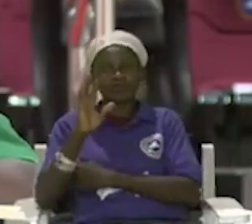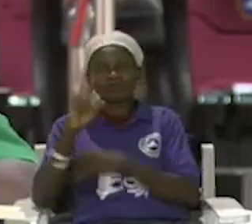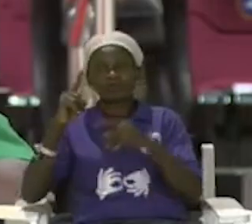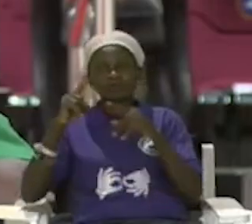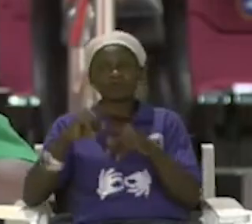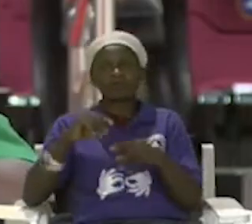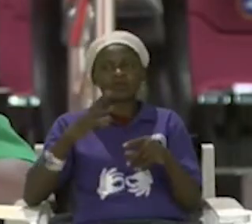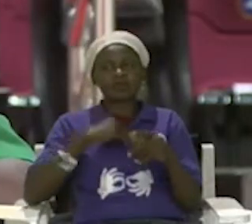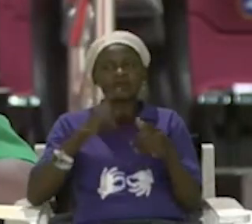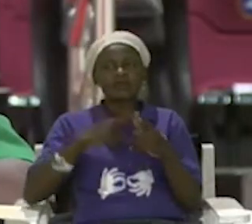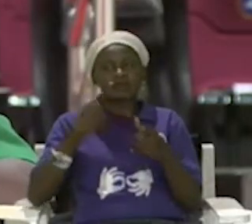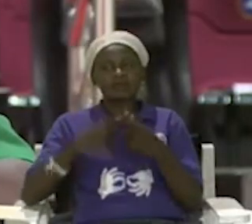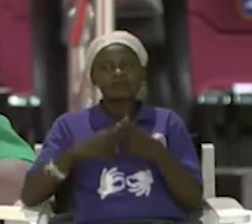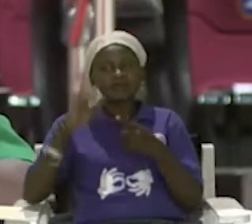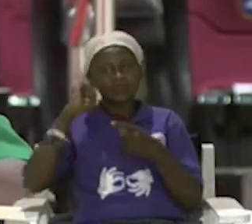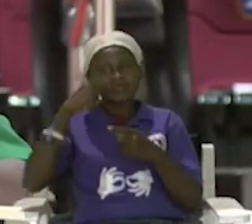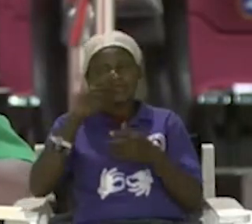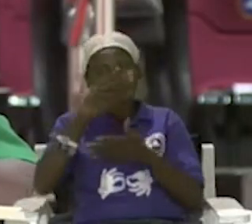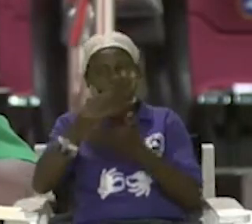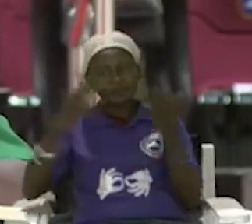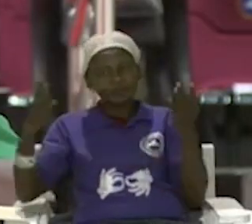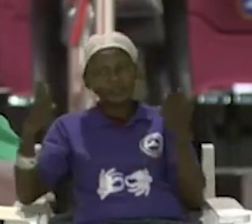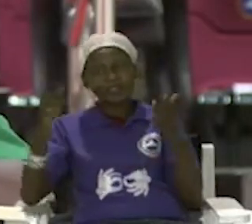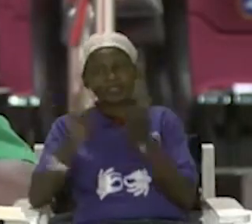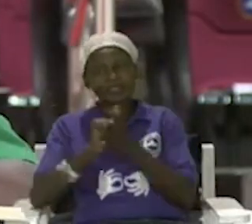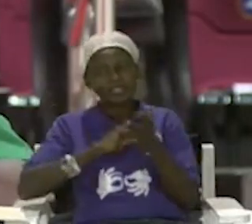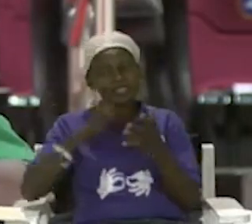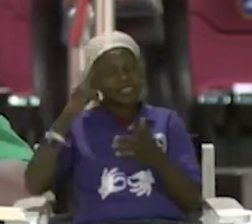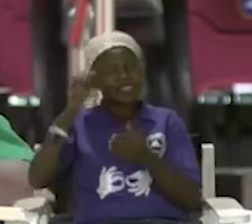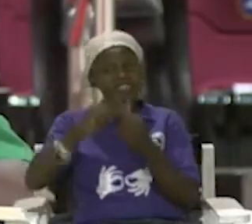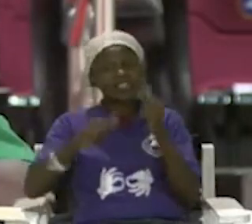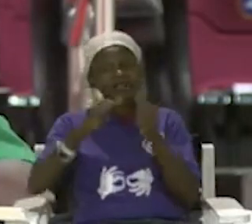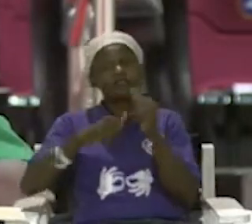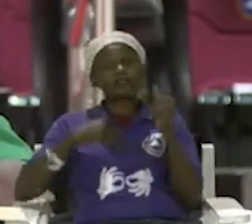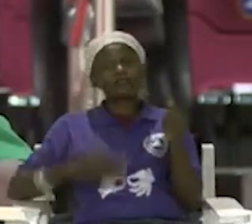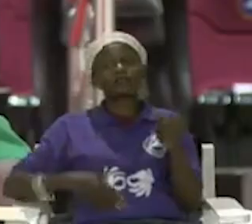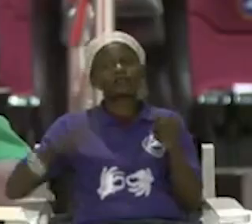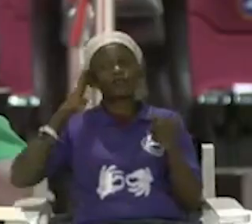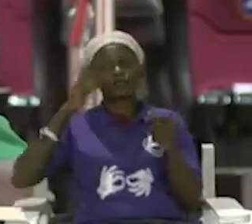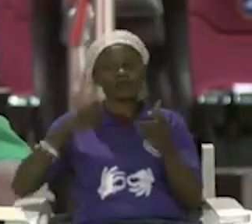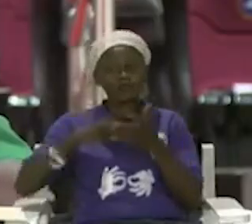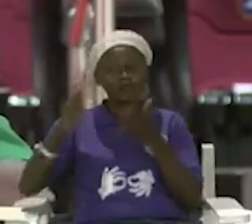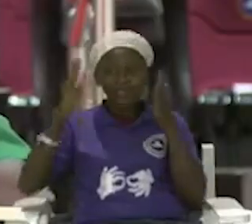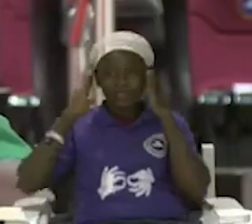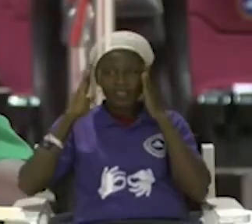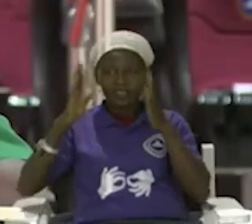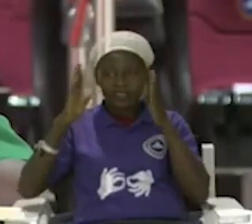And then he says something that I hope everybody will pay attention to,